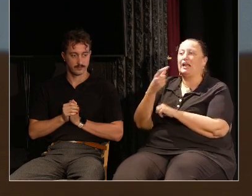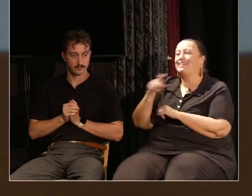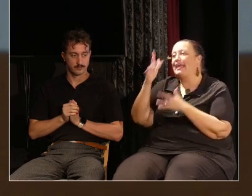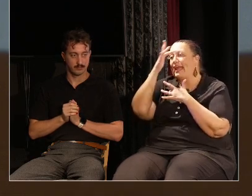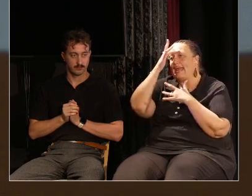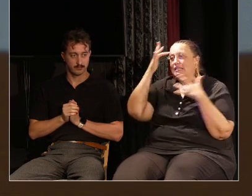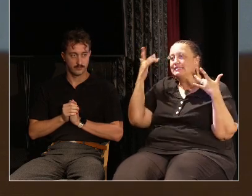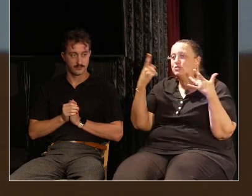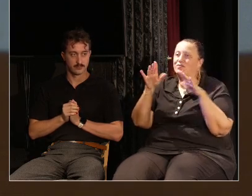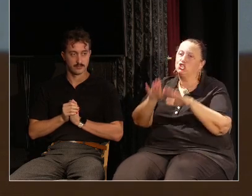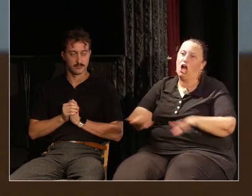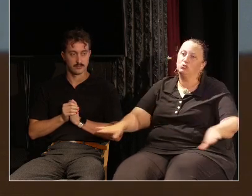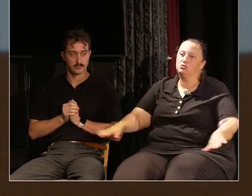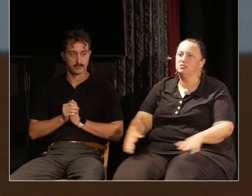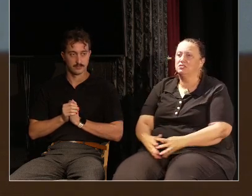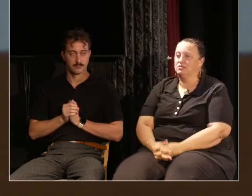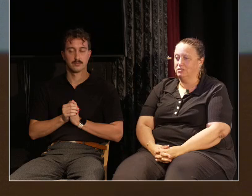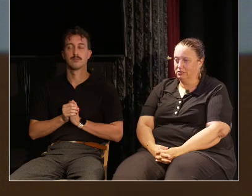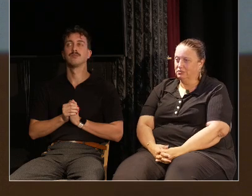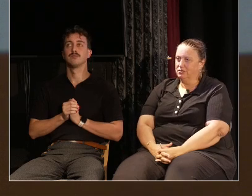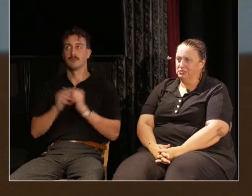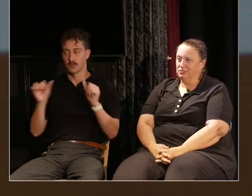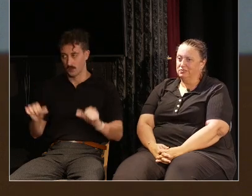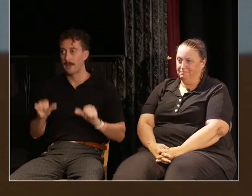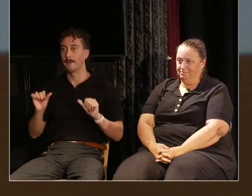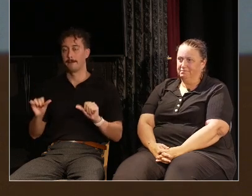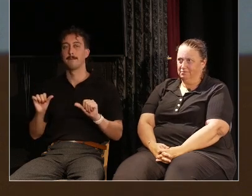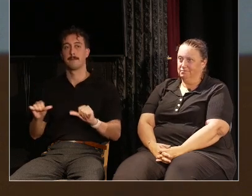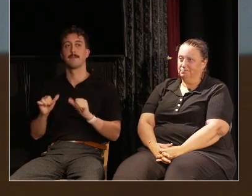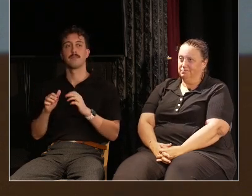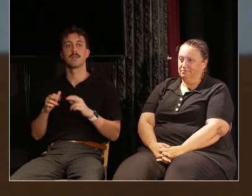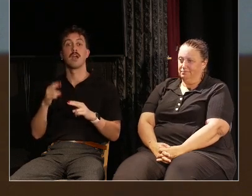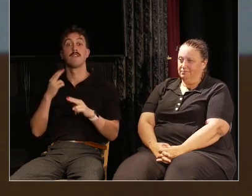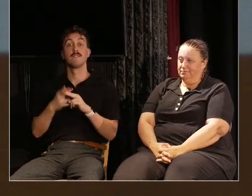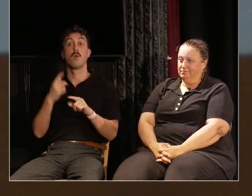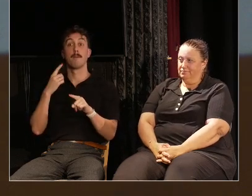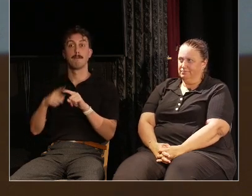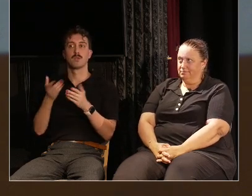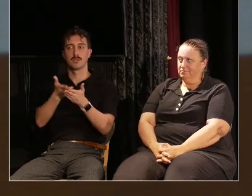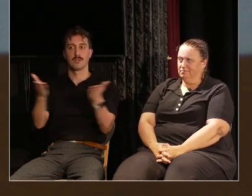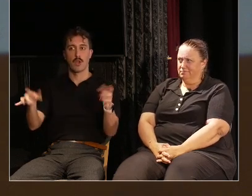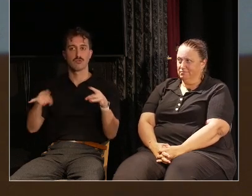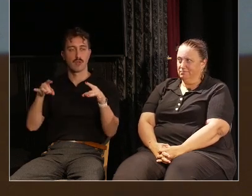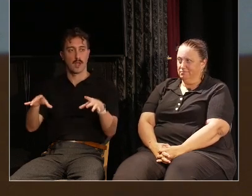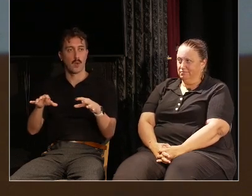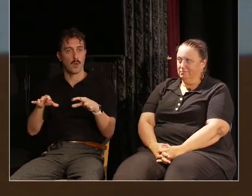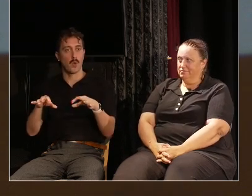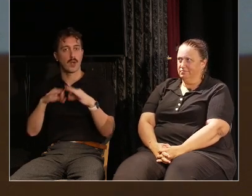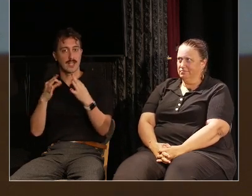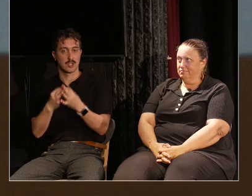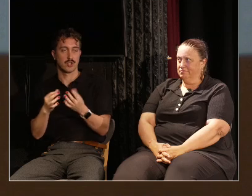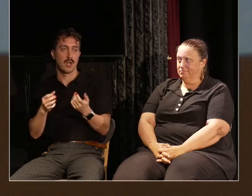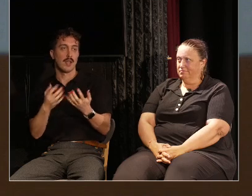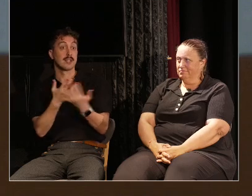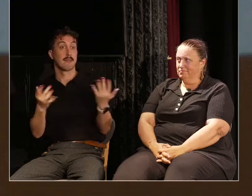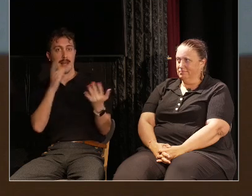and sanctity of childhood. So for the bulk of Australia, there are two sexes, but there are people who identify differently for